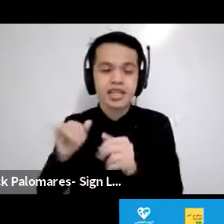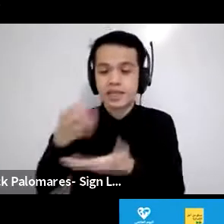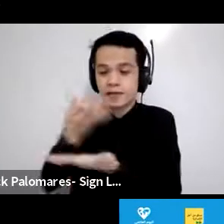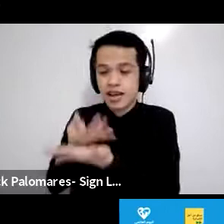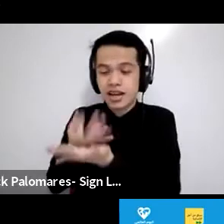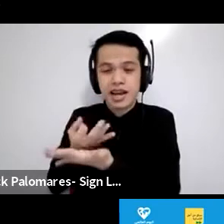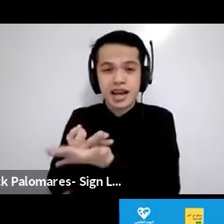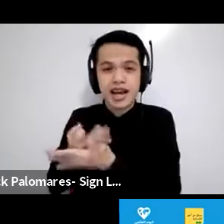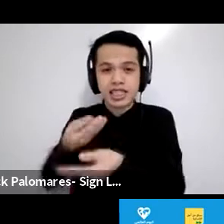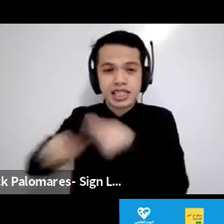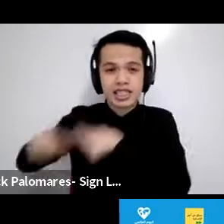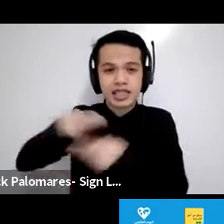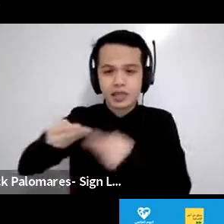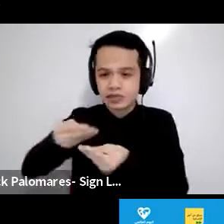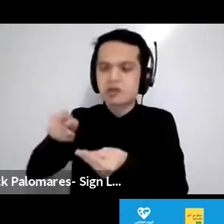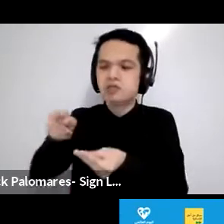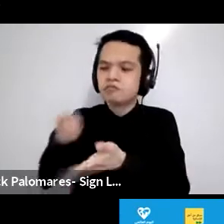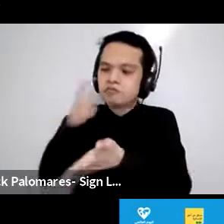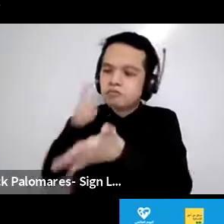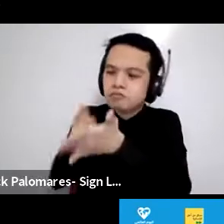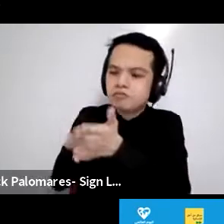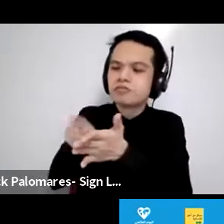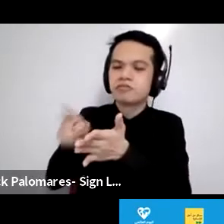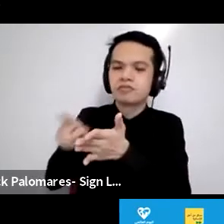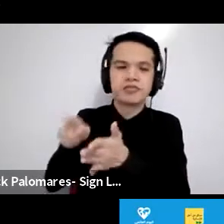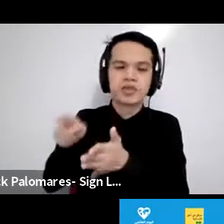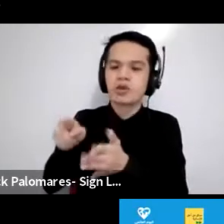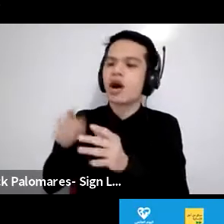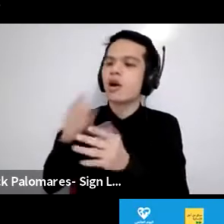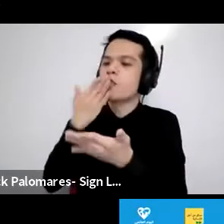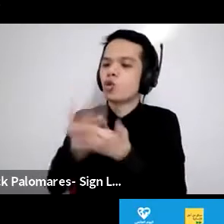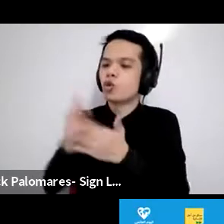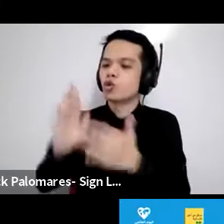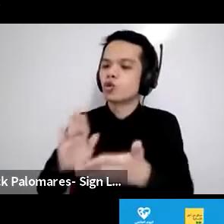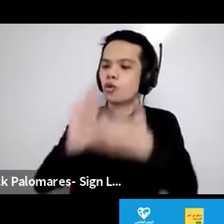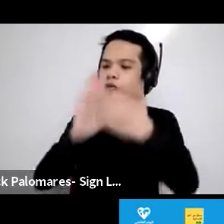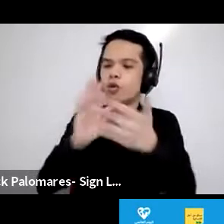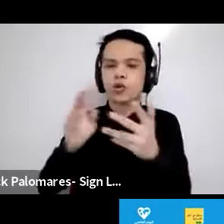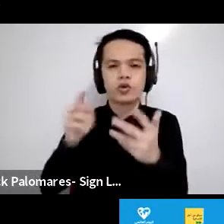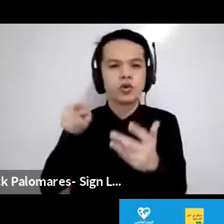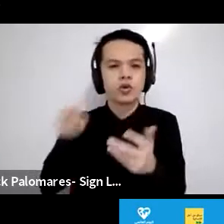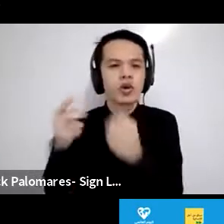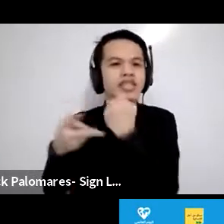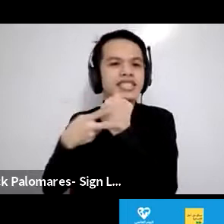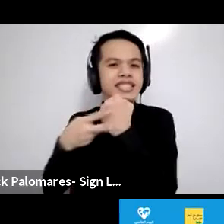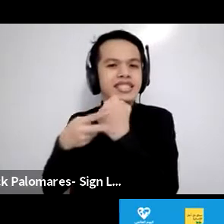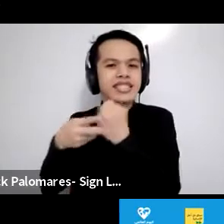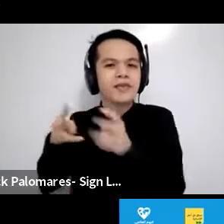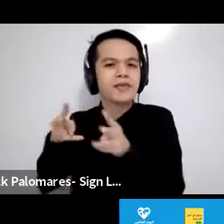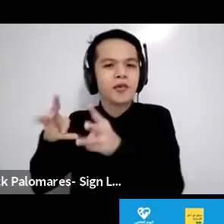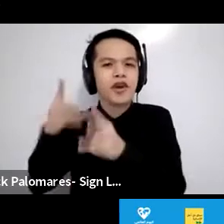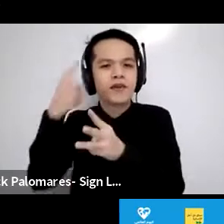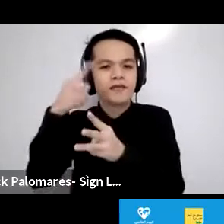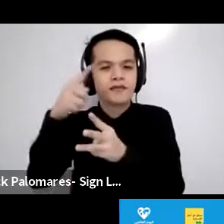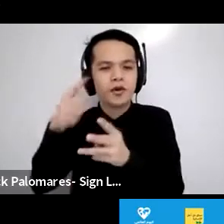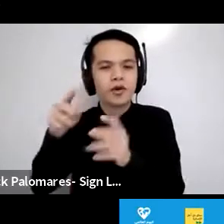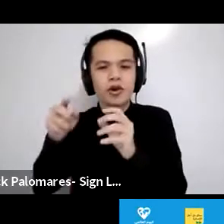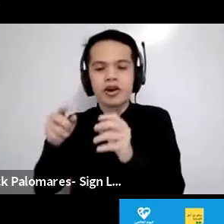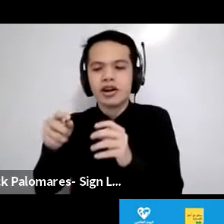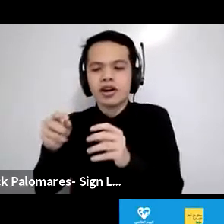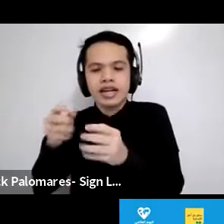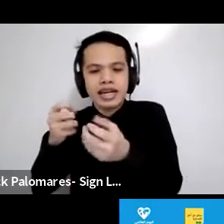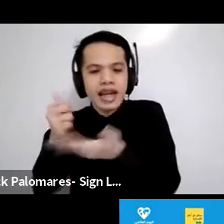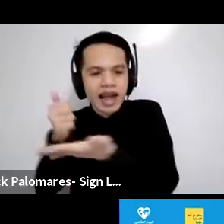gained recognition as a viable approach as it becomes a safe, quick, transparent, and dignified way to save